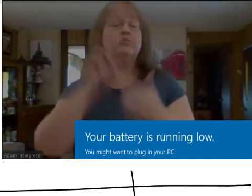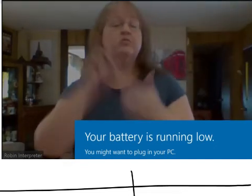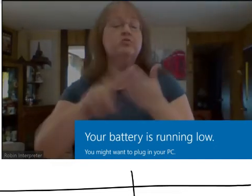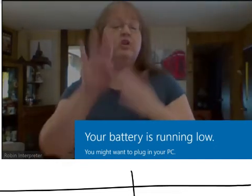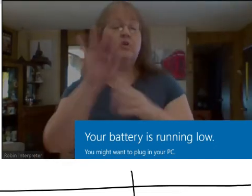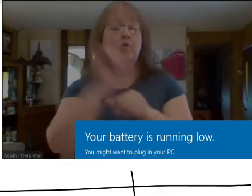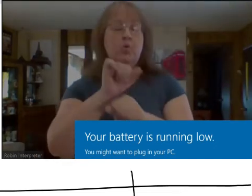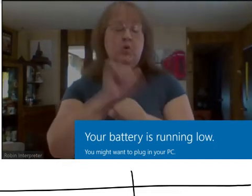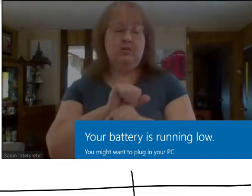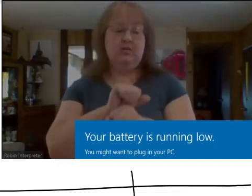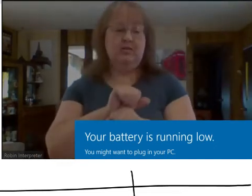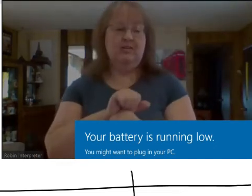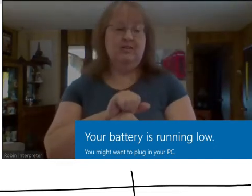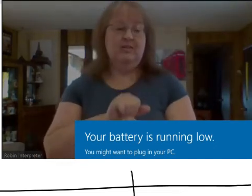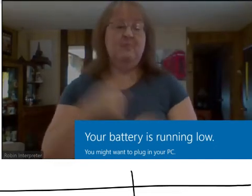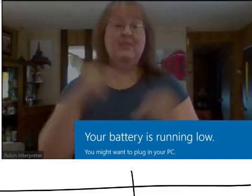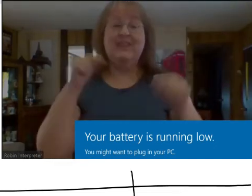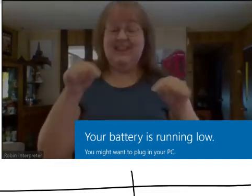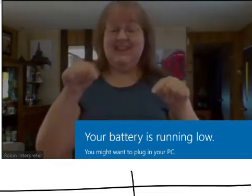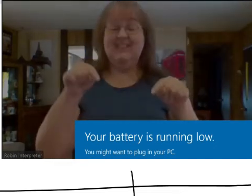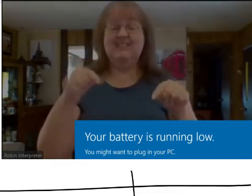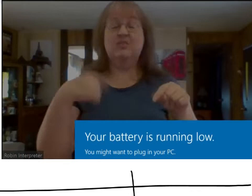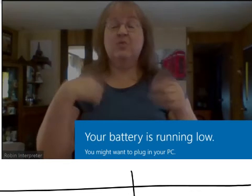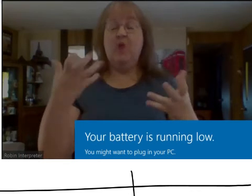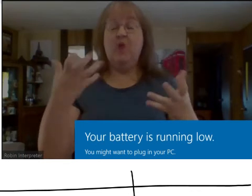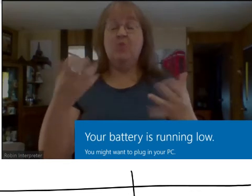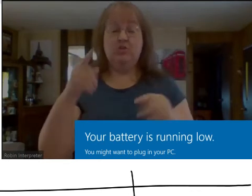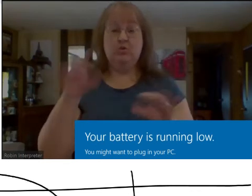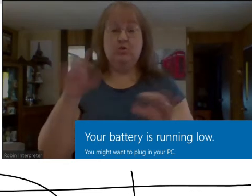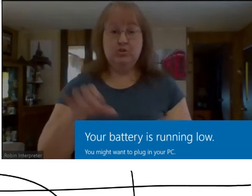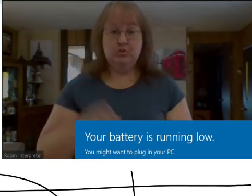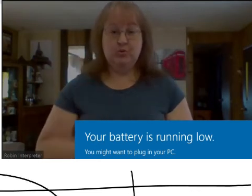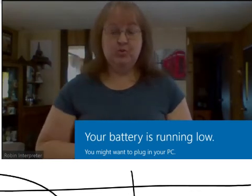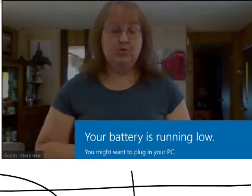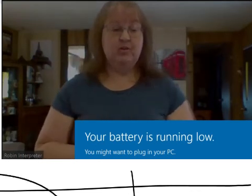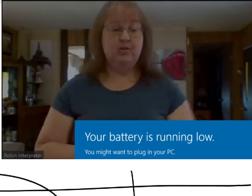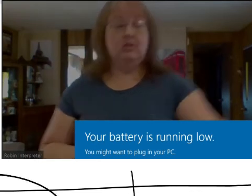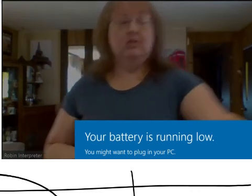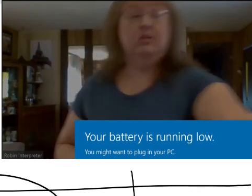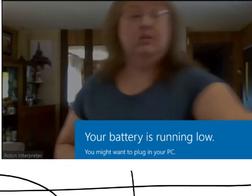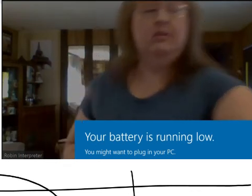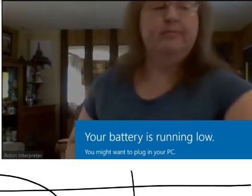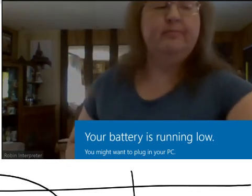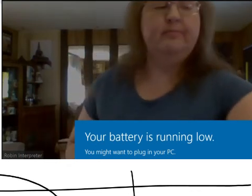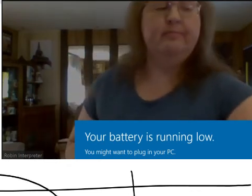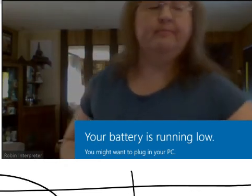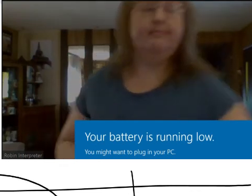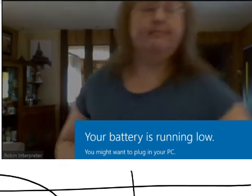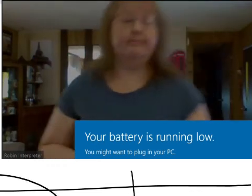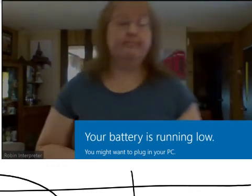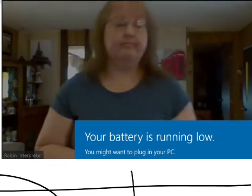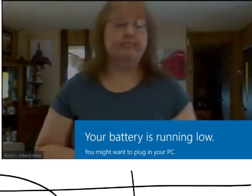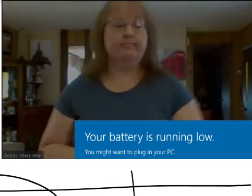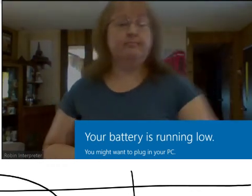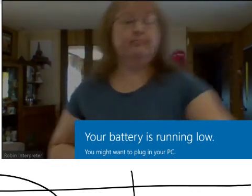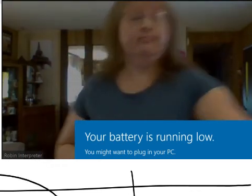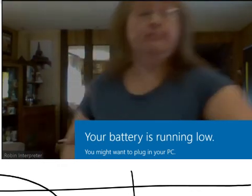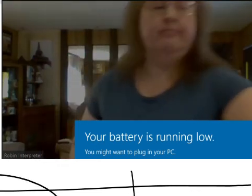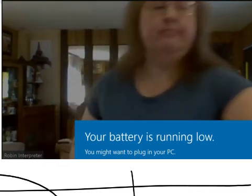that you can also use it to check your work. But this is the way I'm going to want you to do it when you're doing your